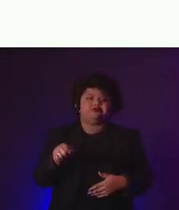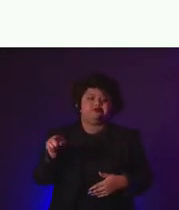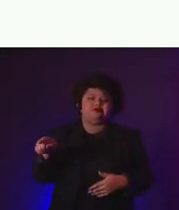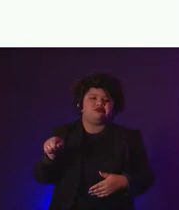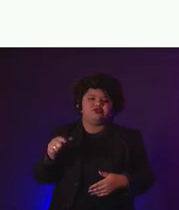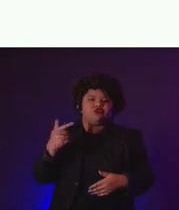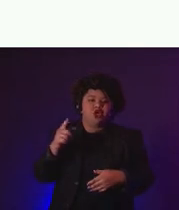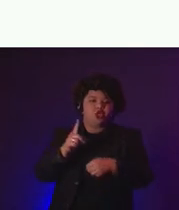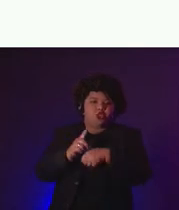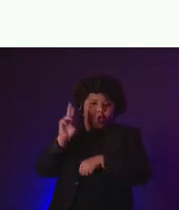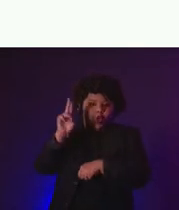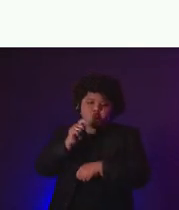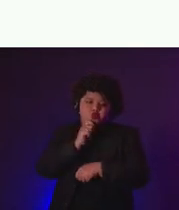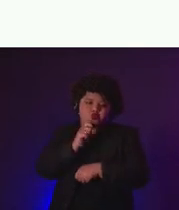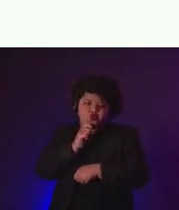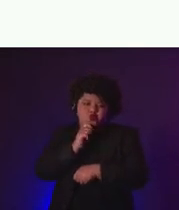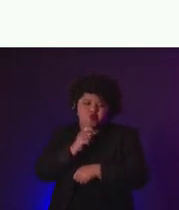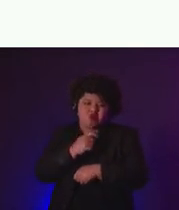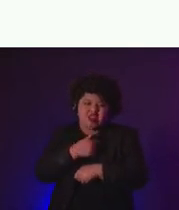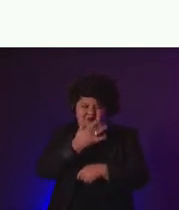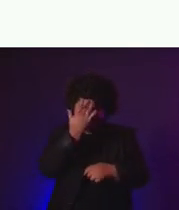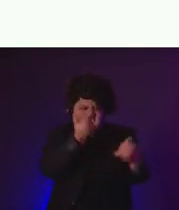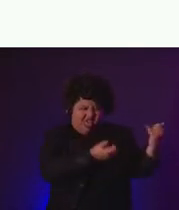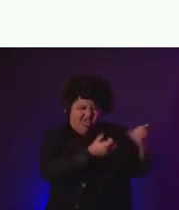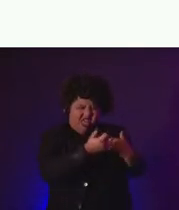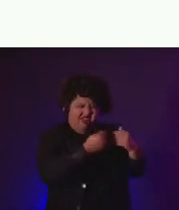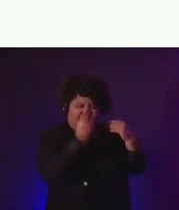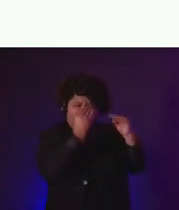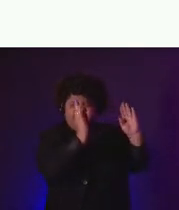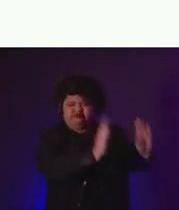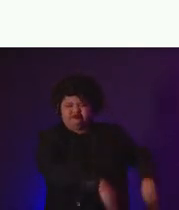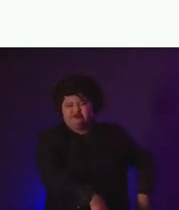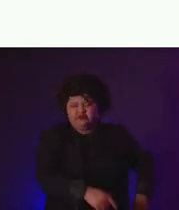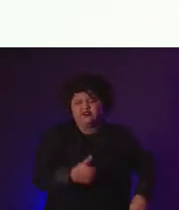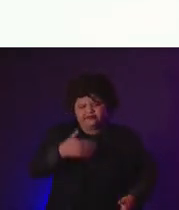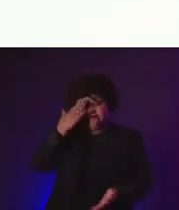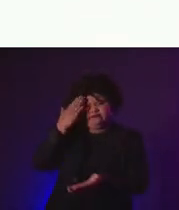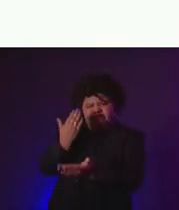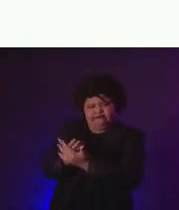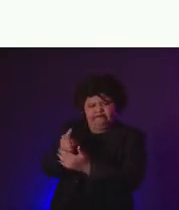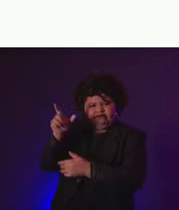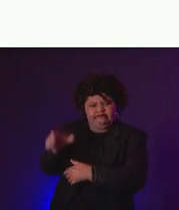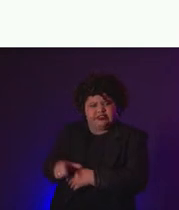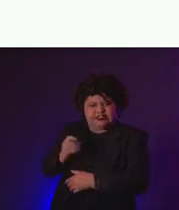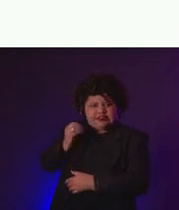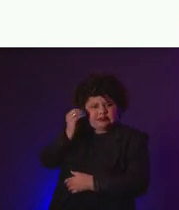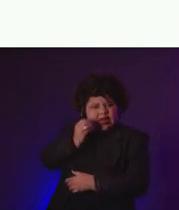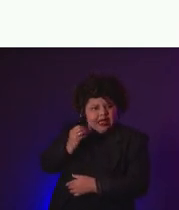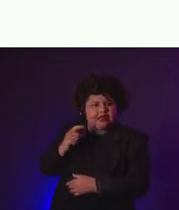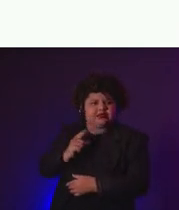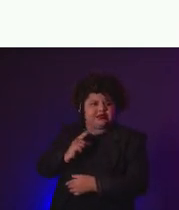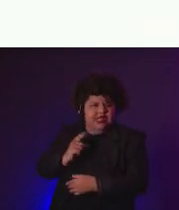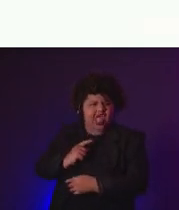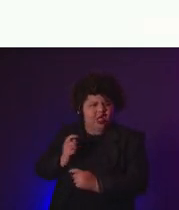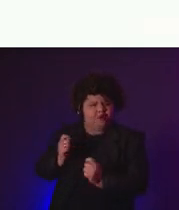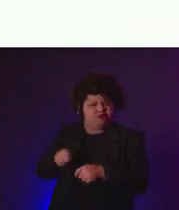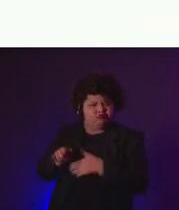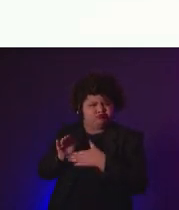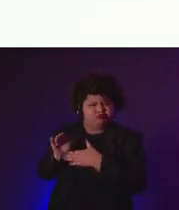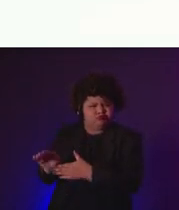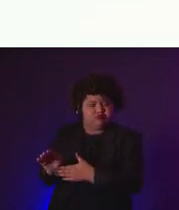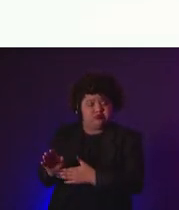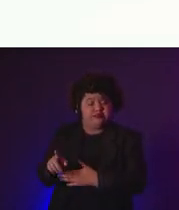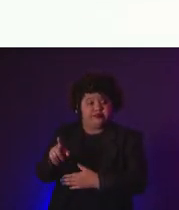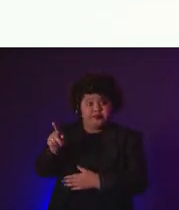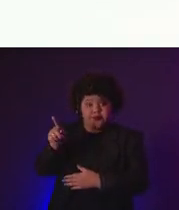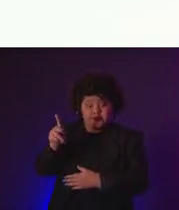naysayers, believing Phil's real-world experience would make for the best mentorship. What Phil saw, I never imagined: a professional